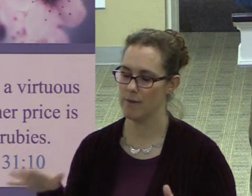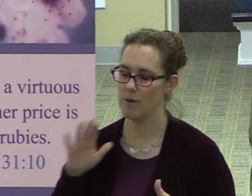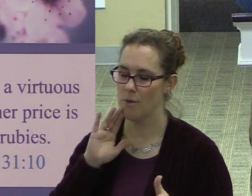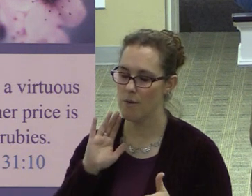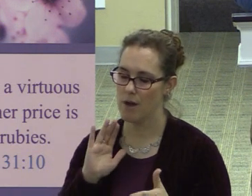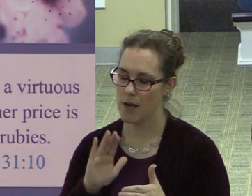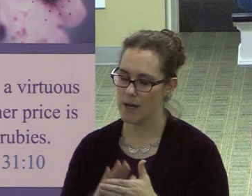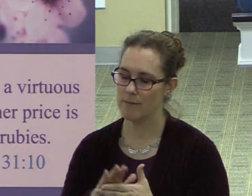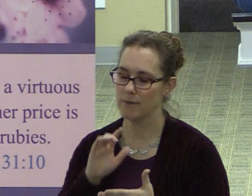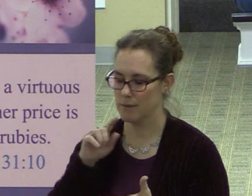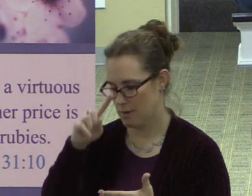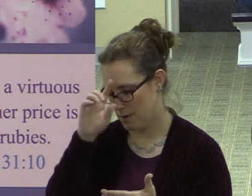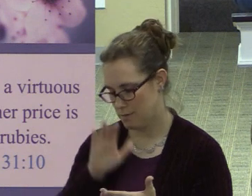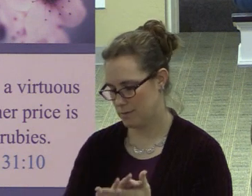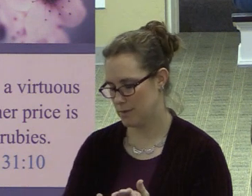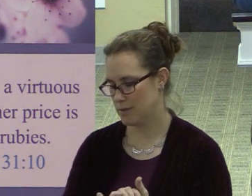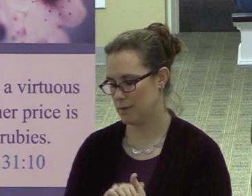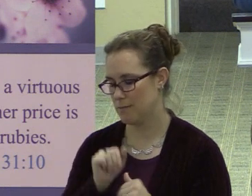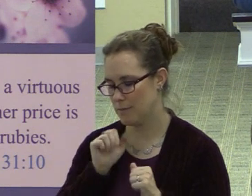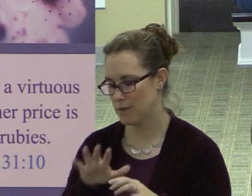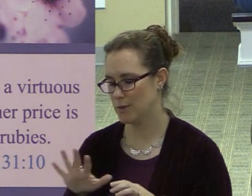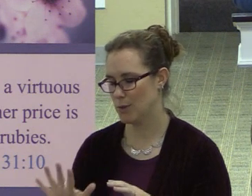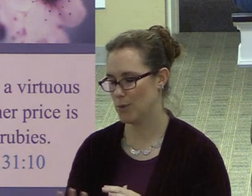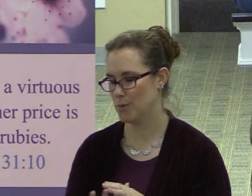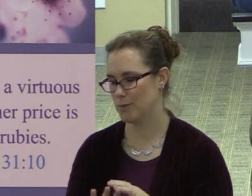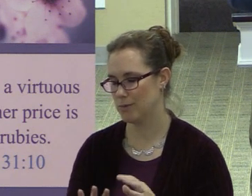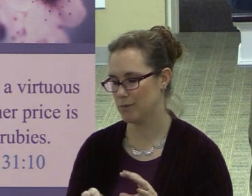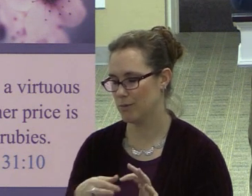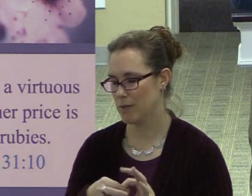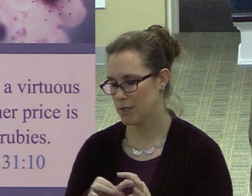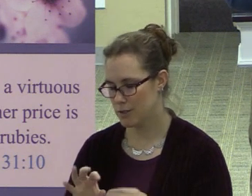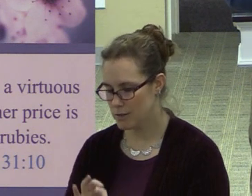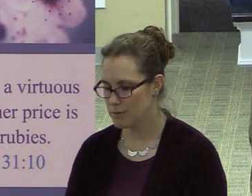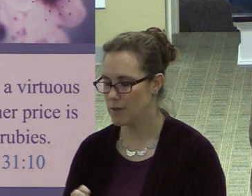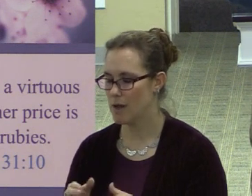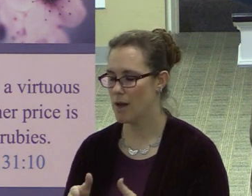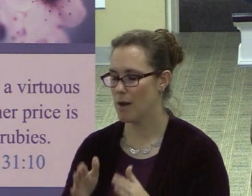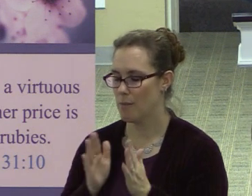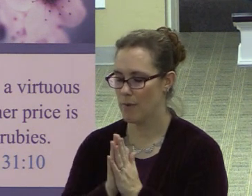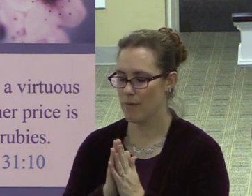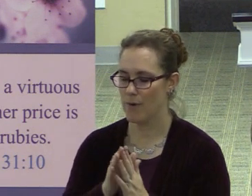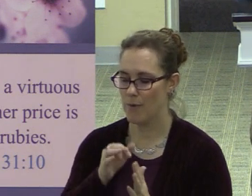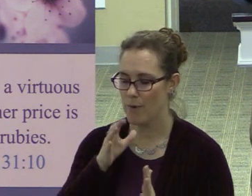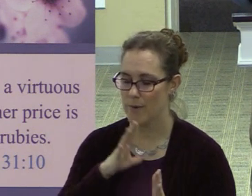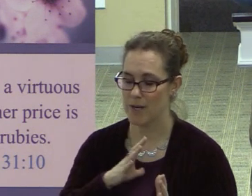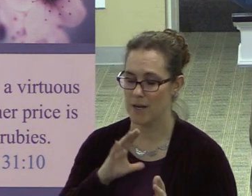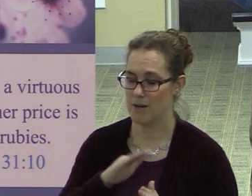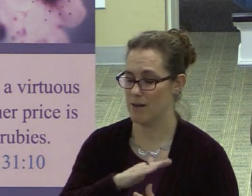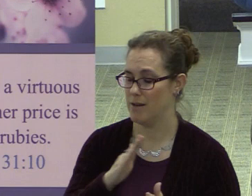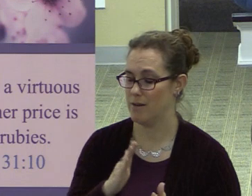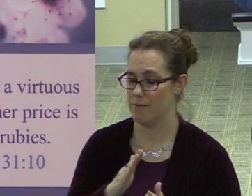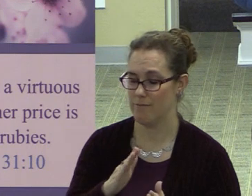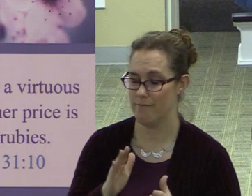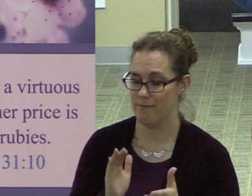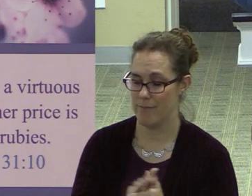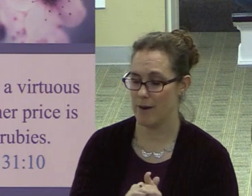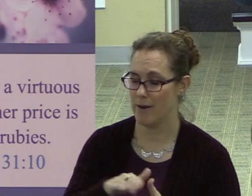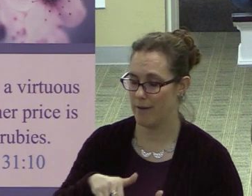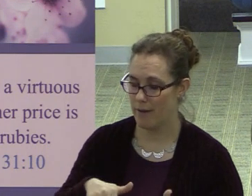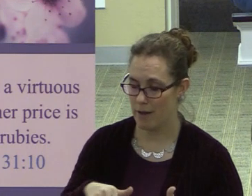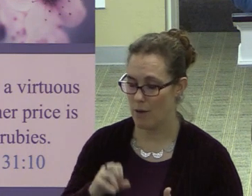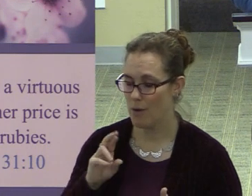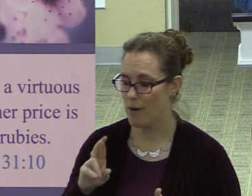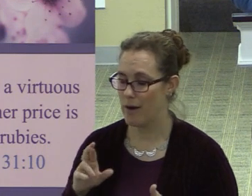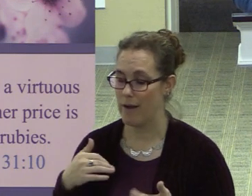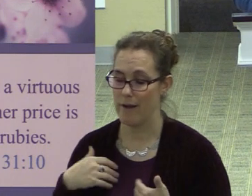and their husbands, and Lord, bless those relationships. Lord, I pray for our ladies who are neither married yet, nor